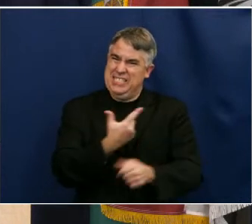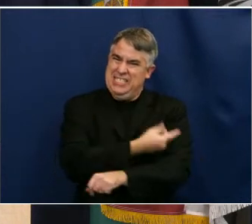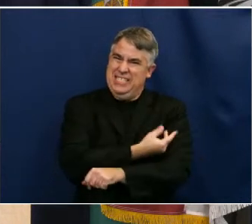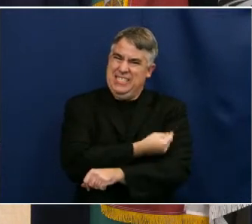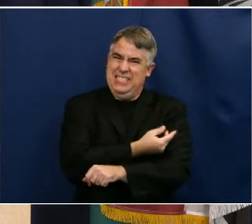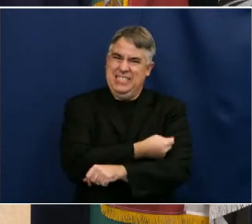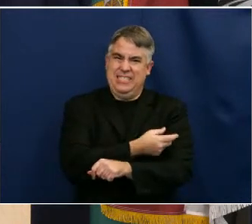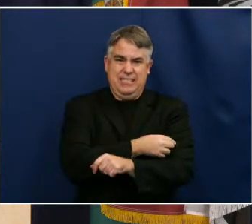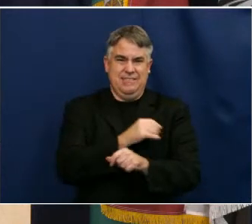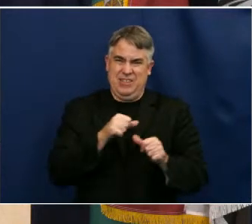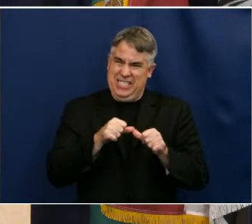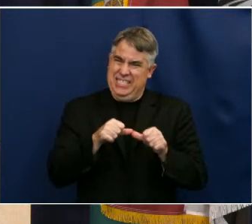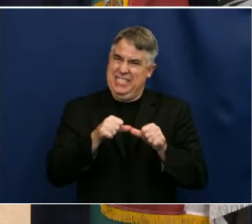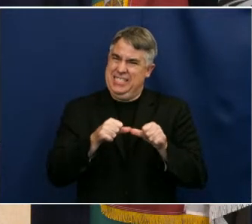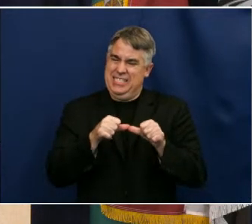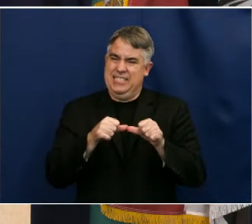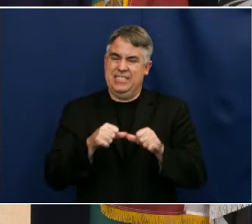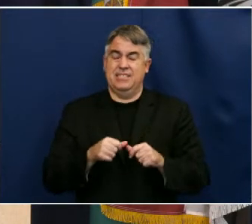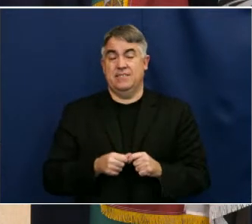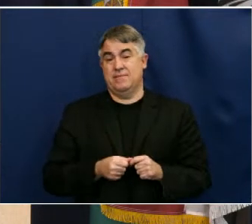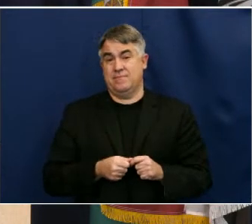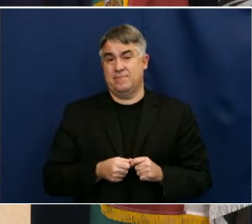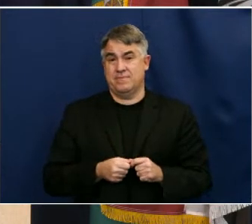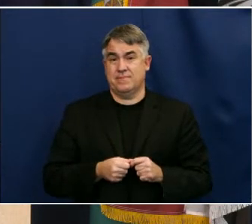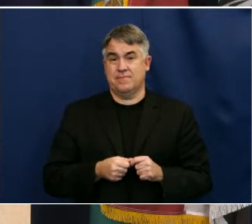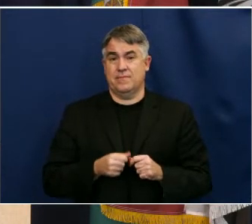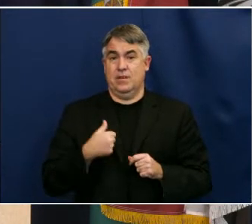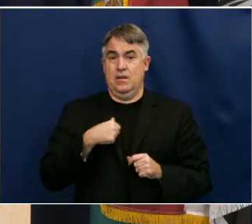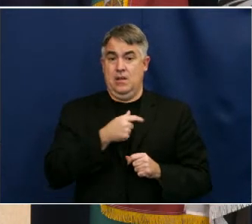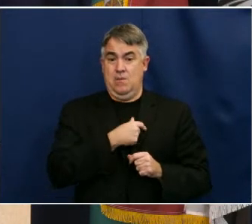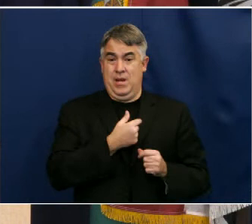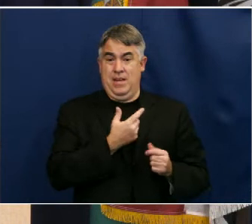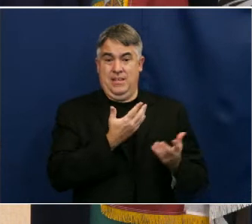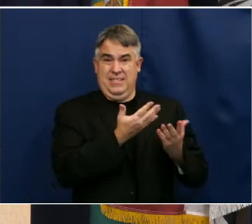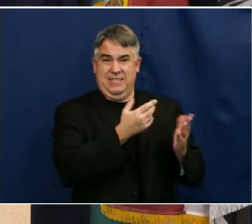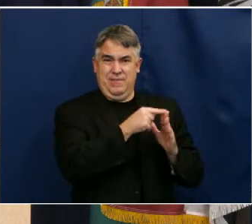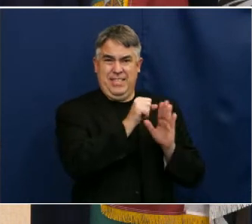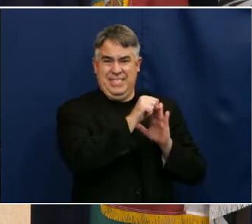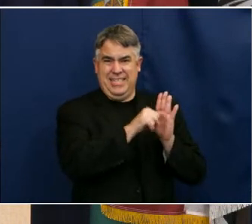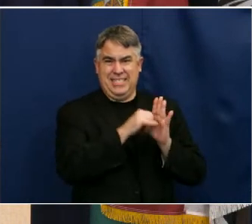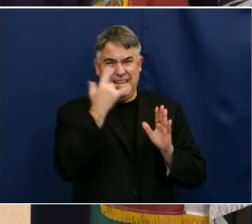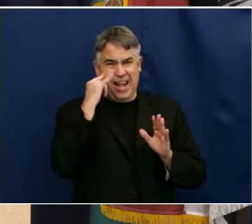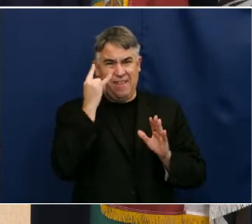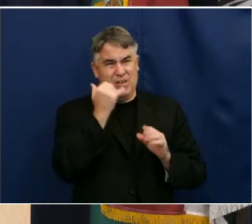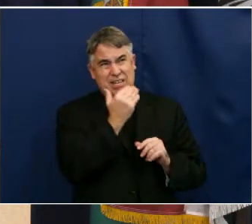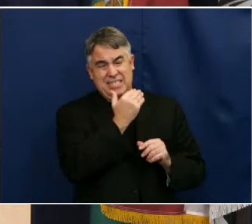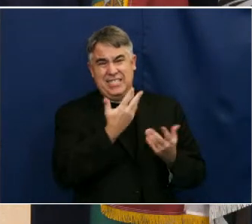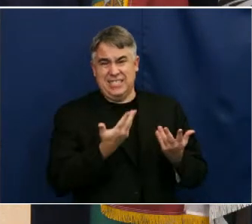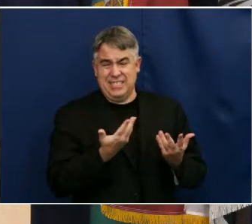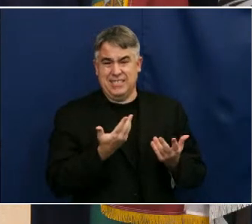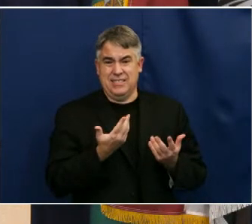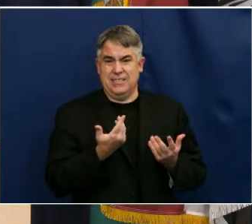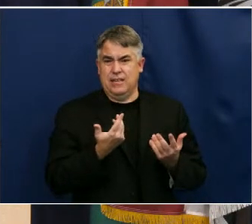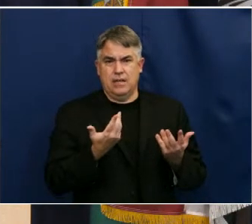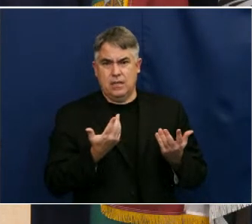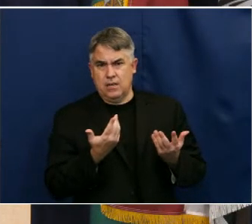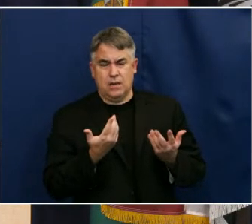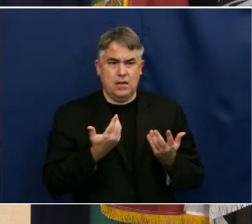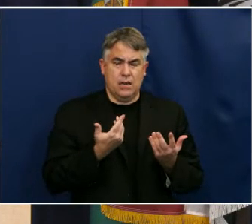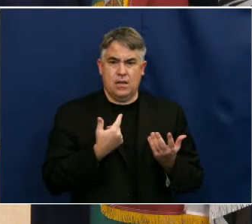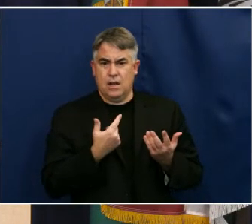slow the spread. But we've also been in conversations with the state of California around some possible adjustments to the